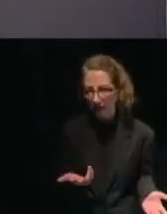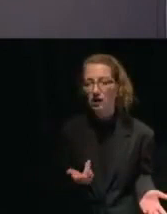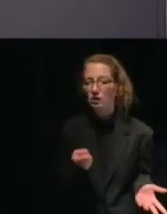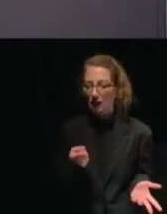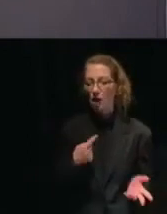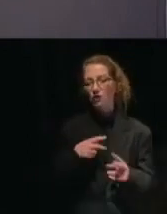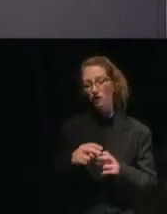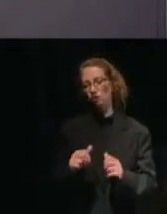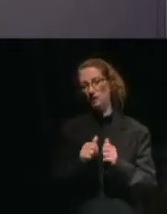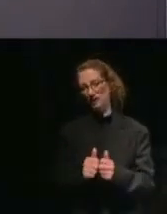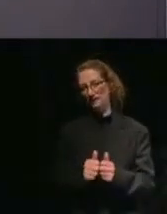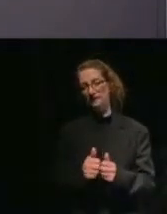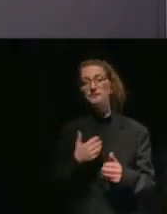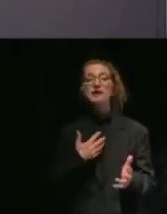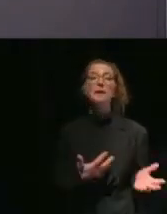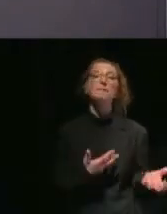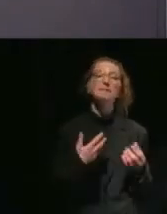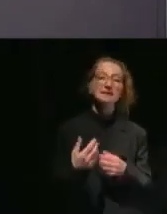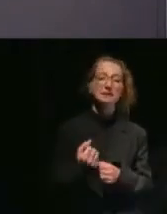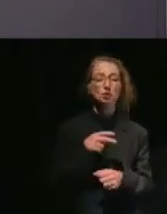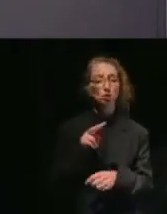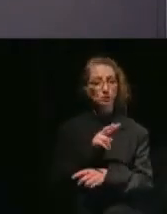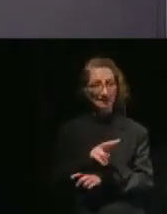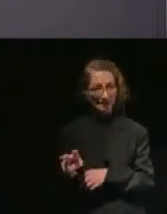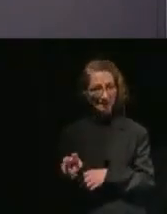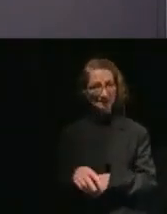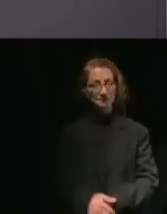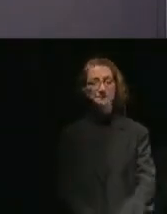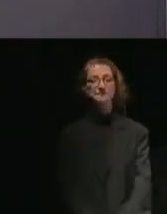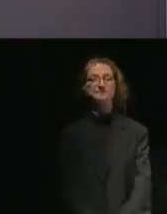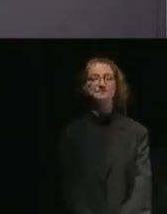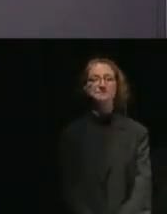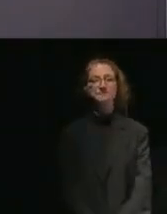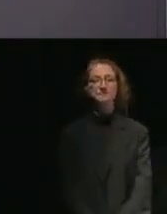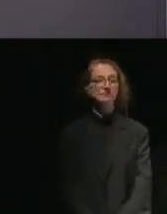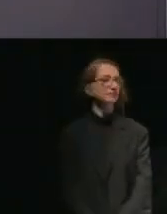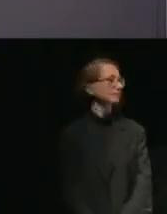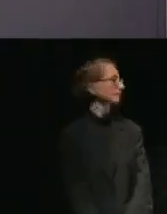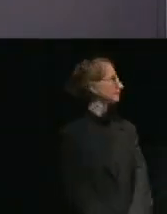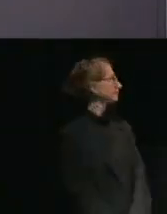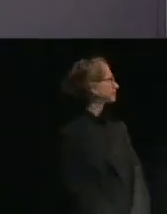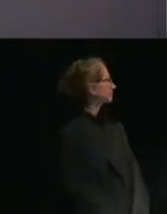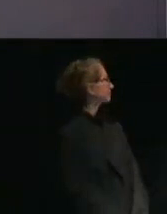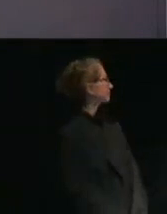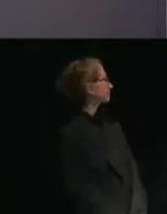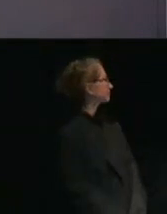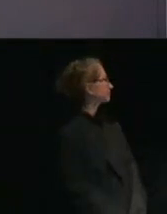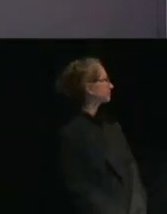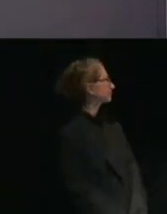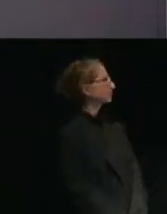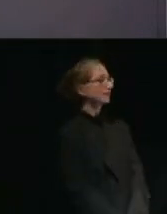Shortly, briefly, I'd like to talk to you a little bit about the design of the quantitative study.